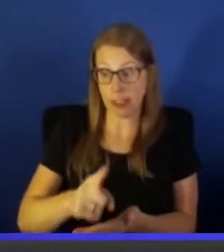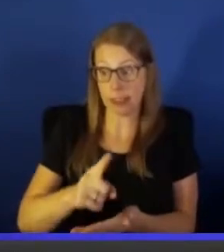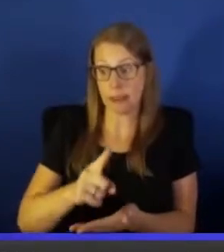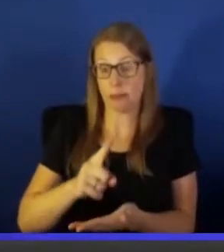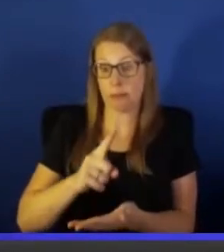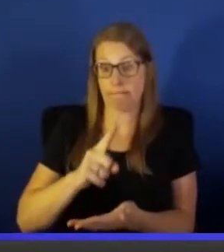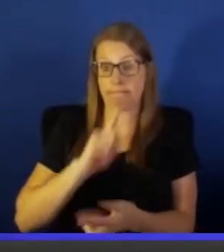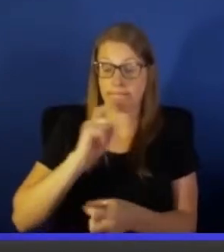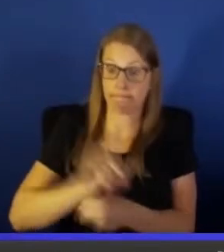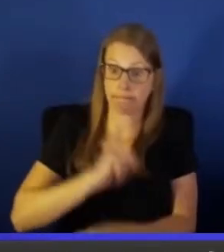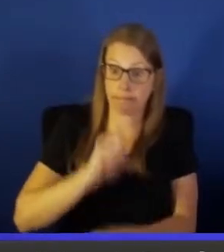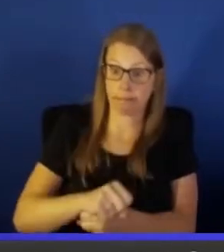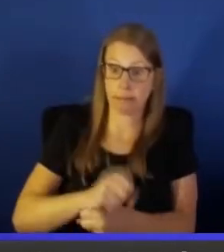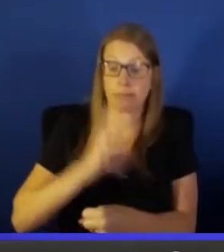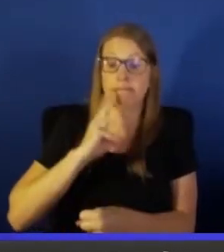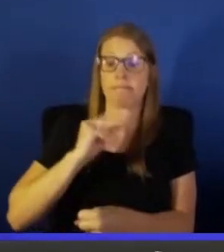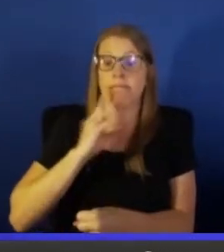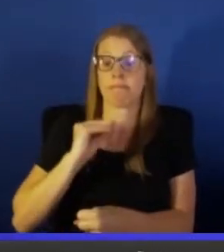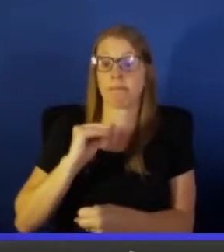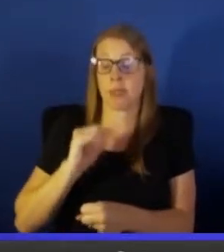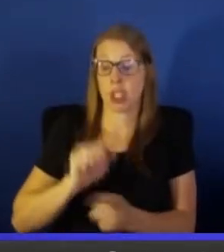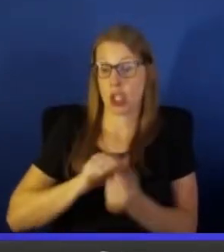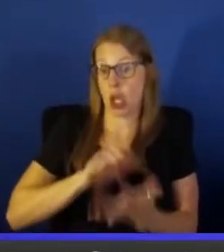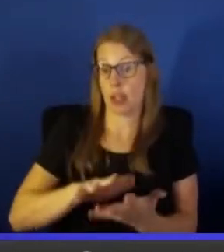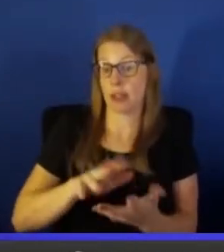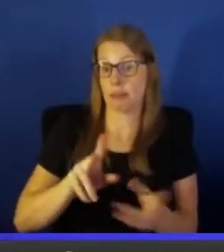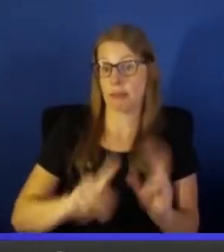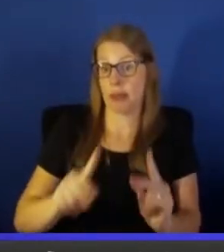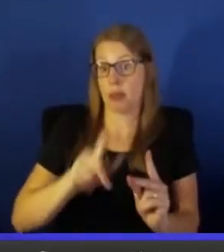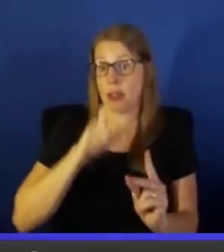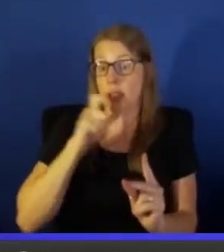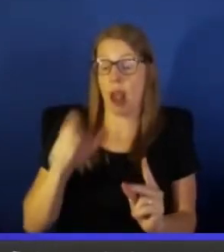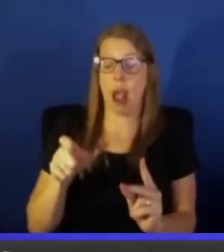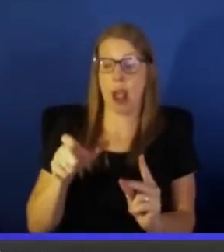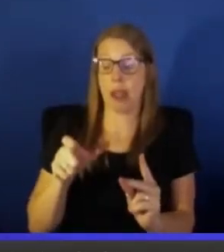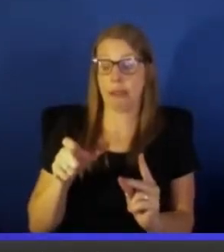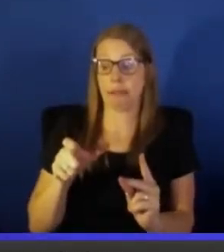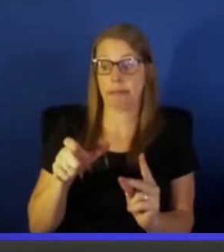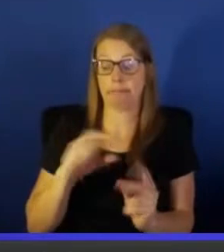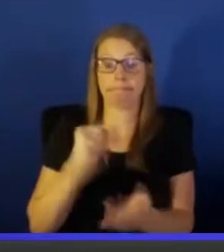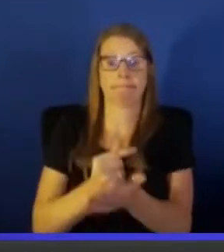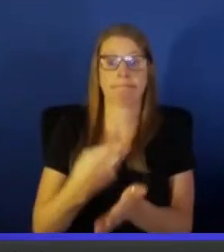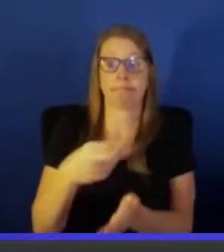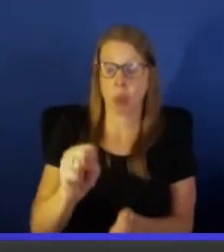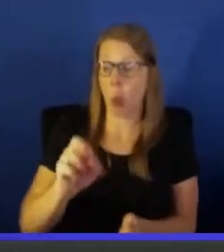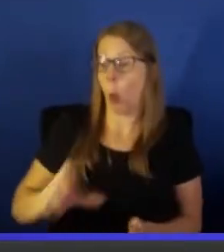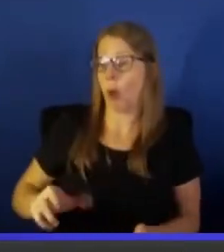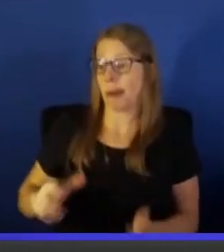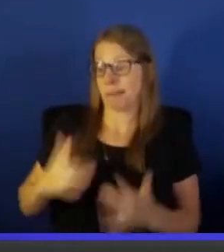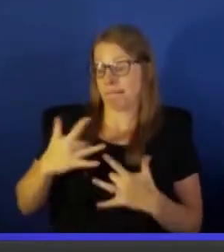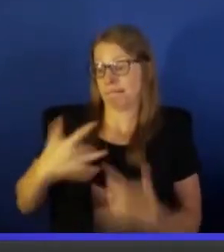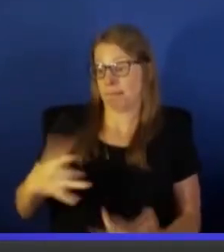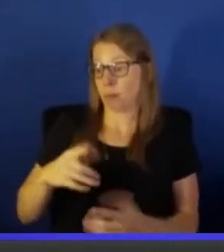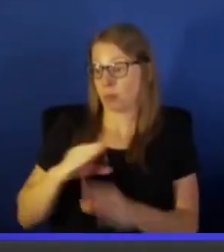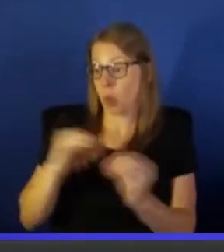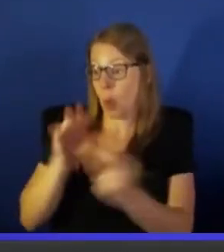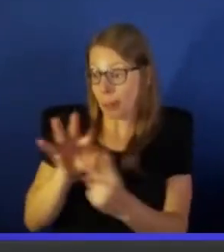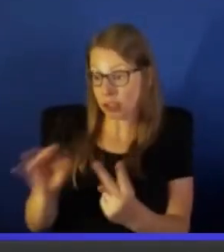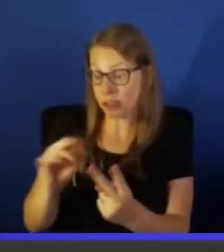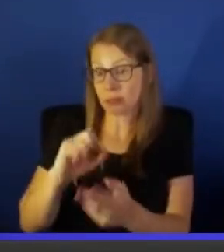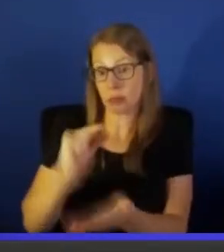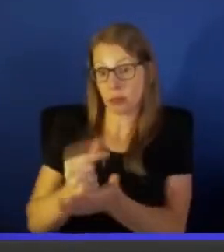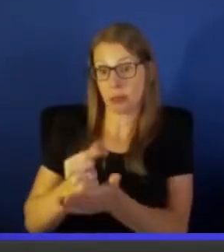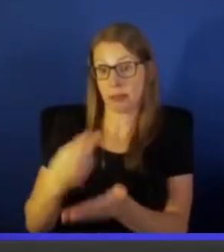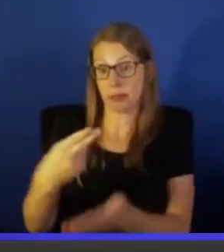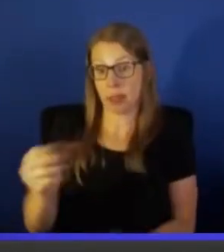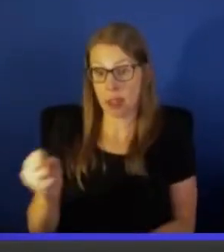not graduating from high school. There are some factors that increase the likelihood that they will not have that option, and it decreases their ability to earn